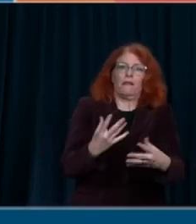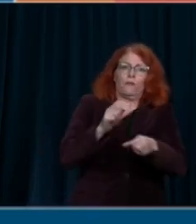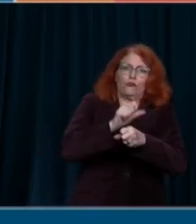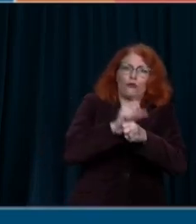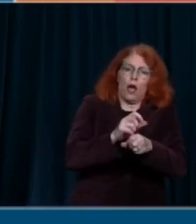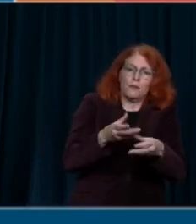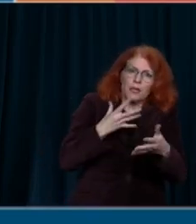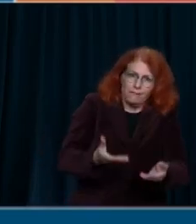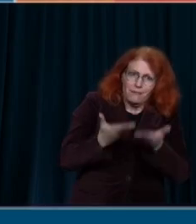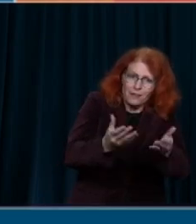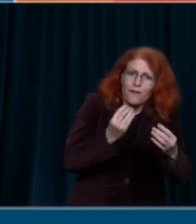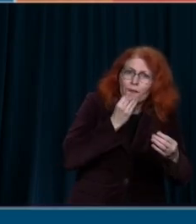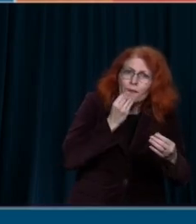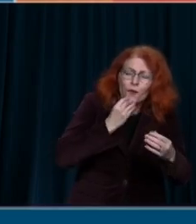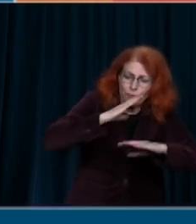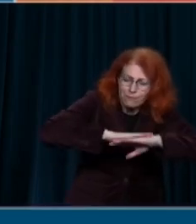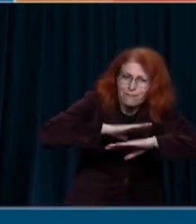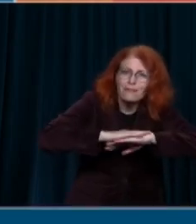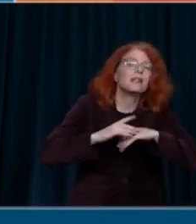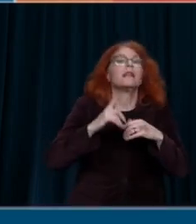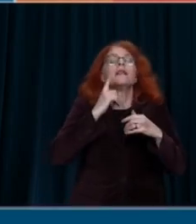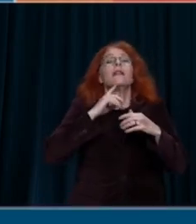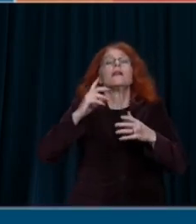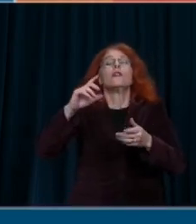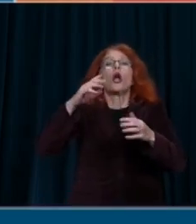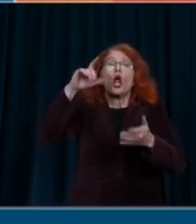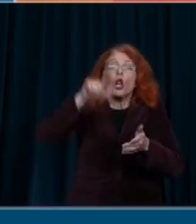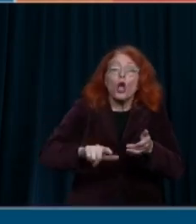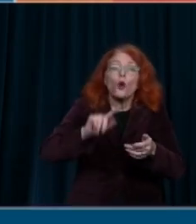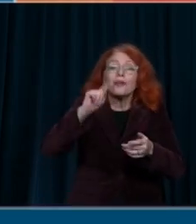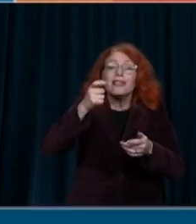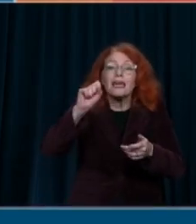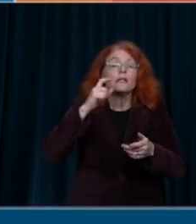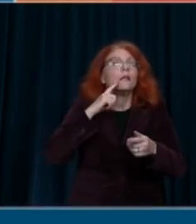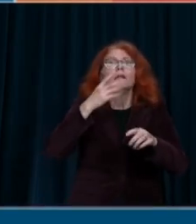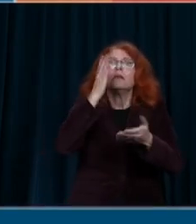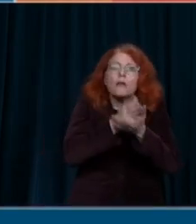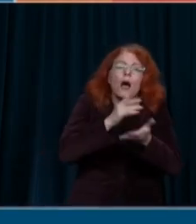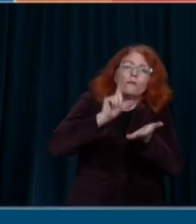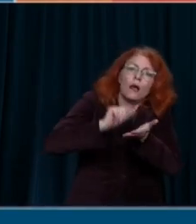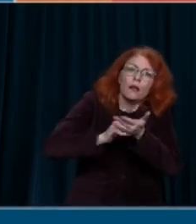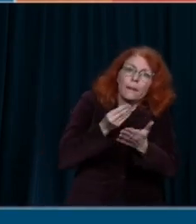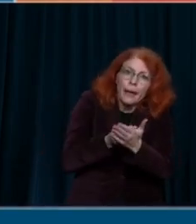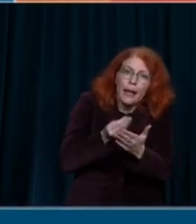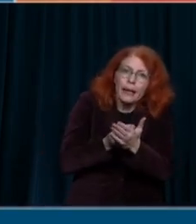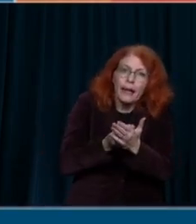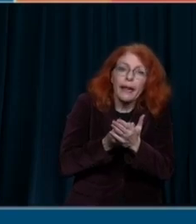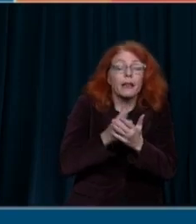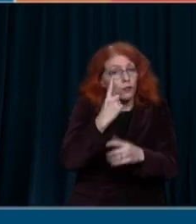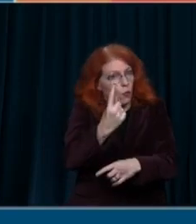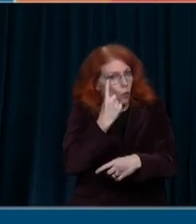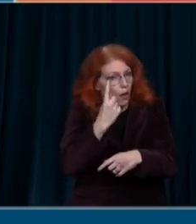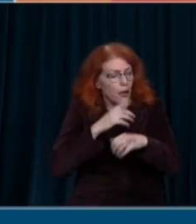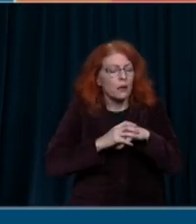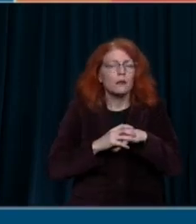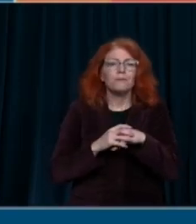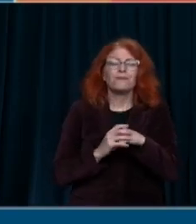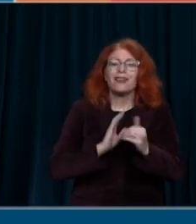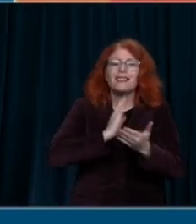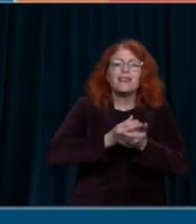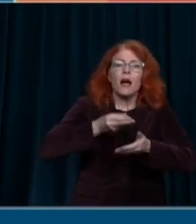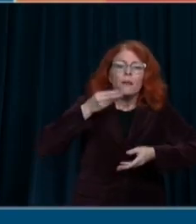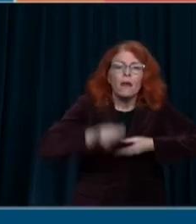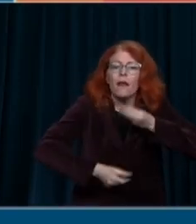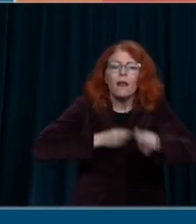table. So we need lower taxes. We got to stop printing money, is one thing we need to do. We need to stop